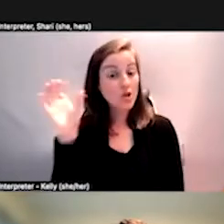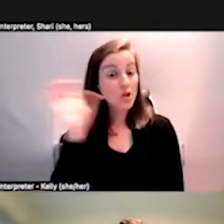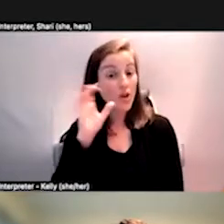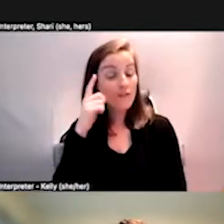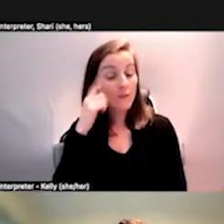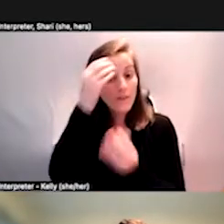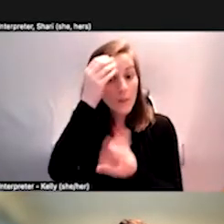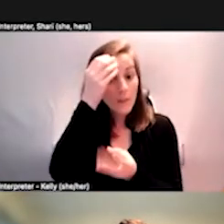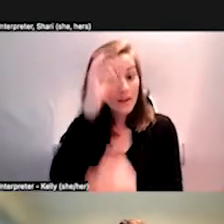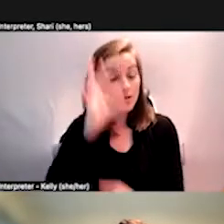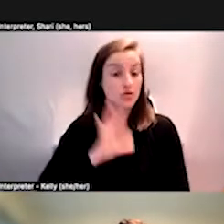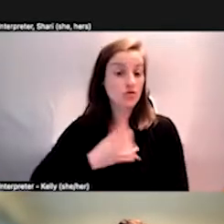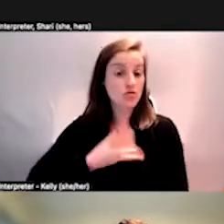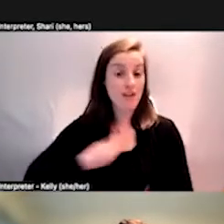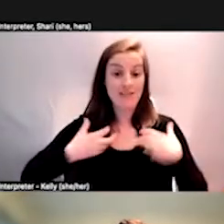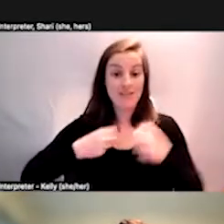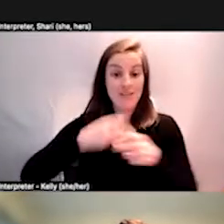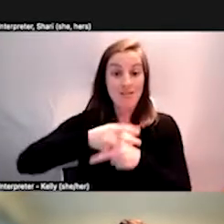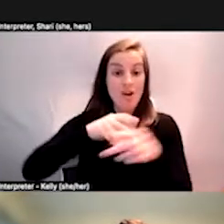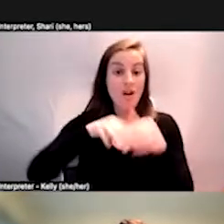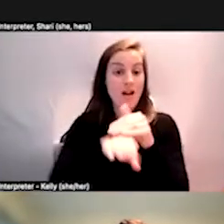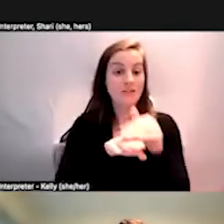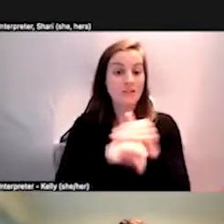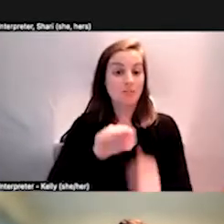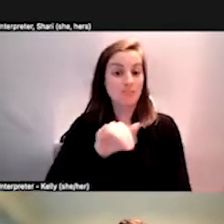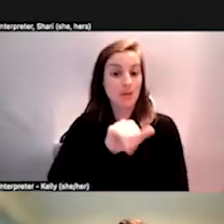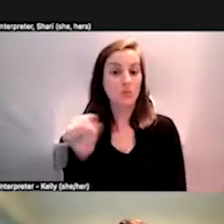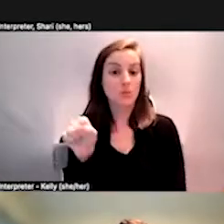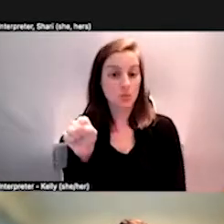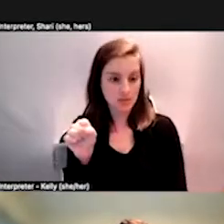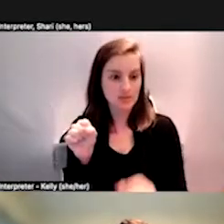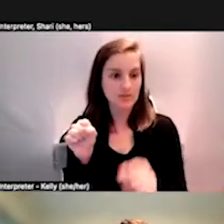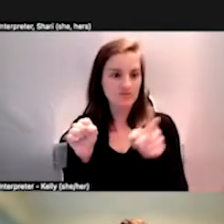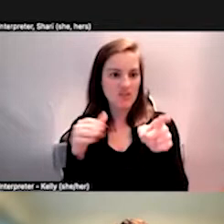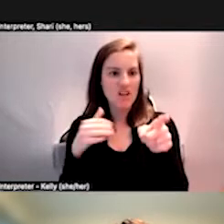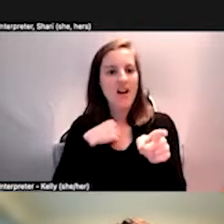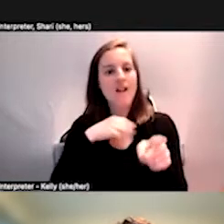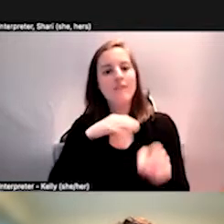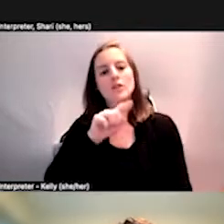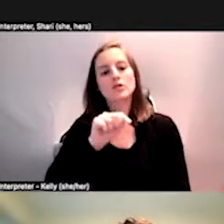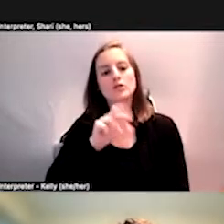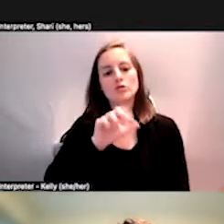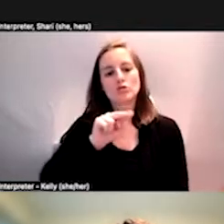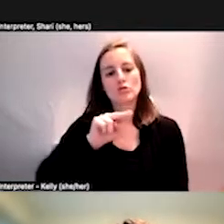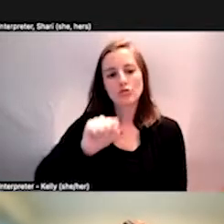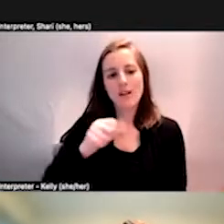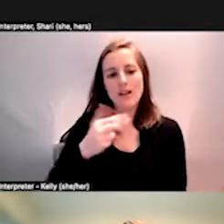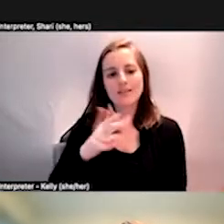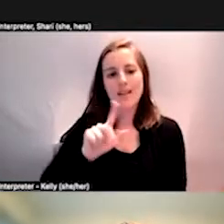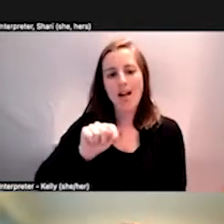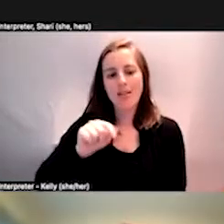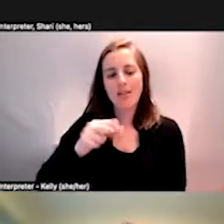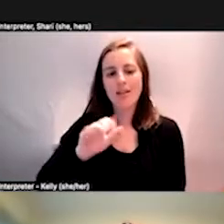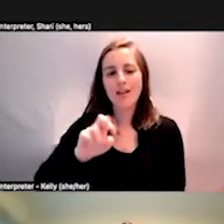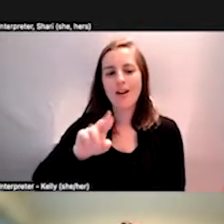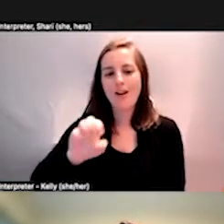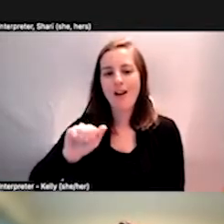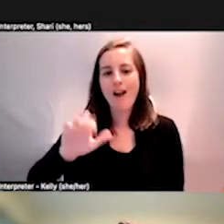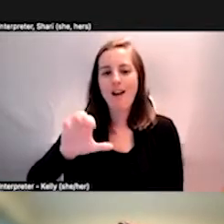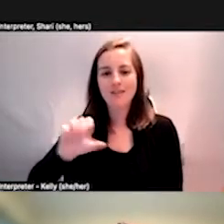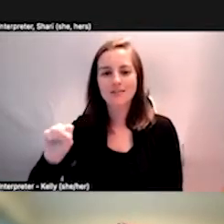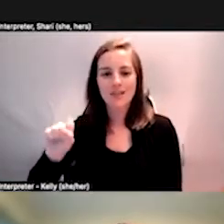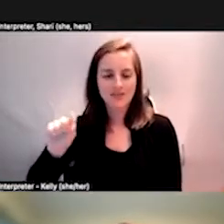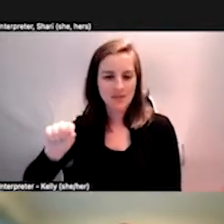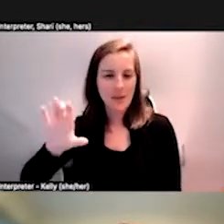Access Massachusetts, which you can find at transhealthcareaccess.com. This is created by one of